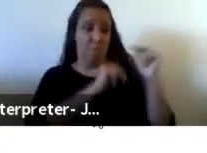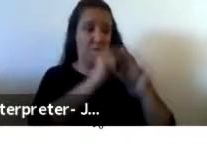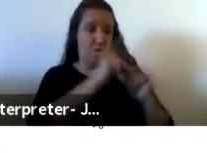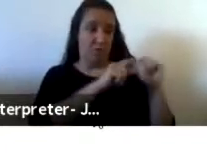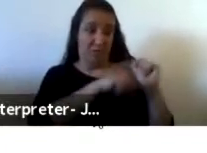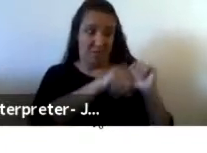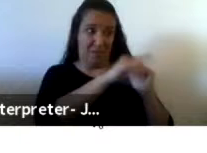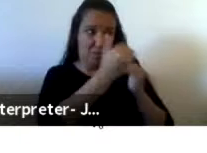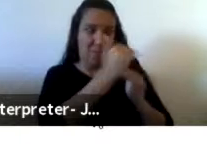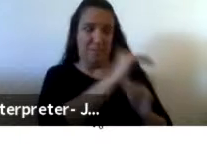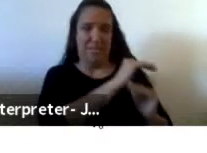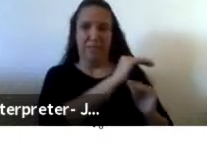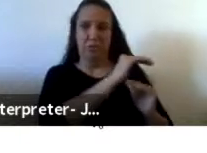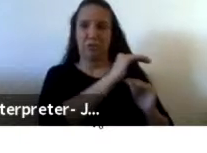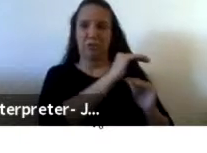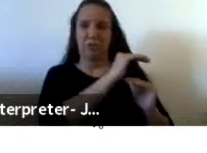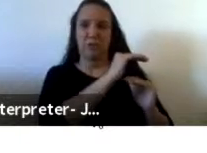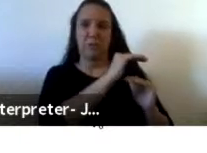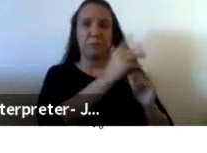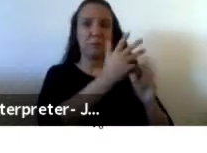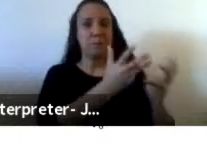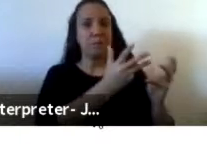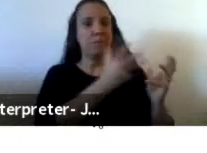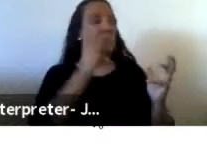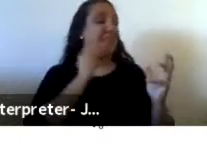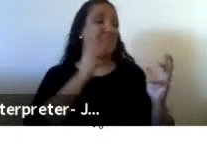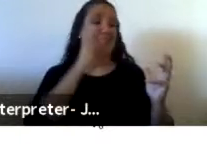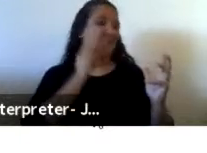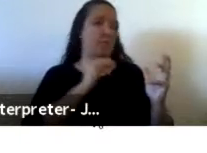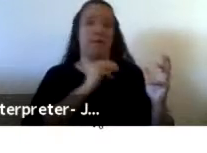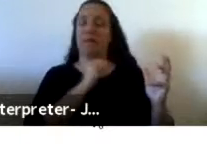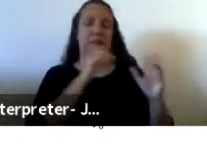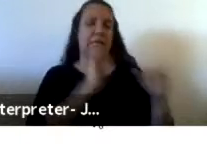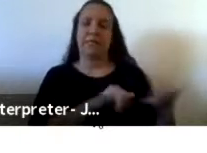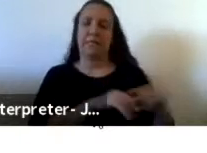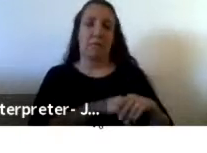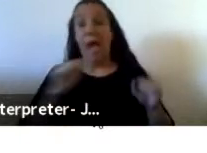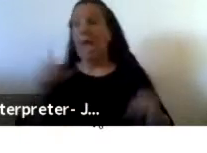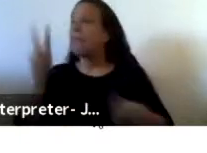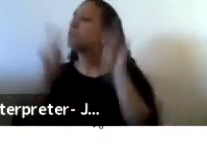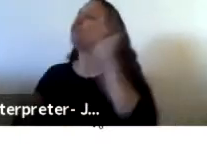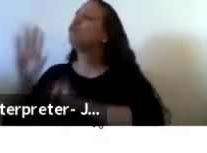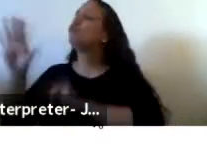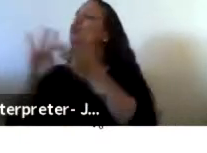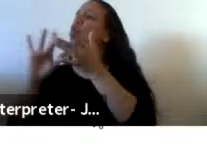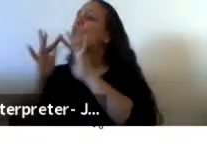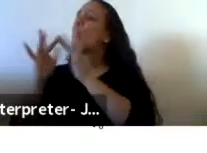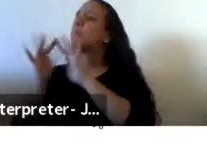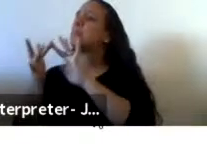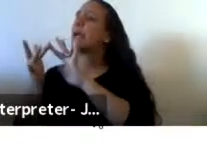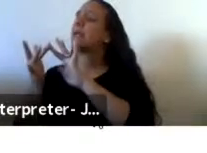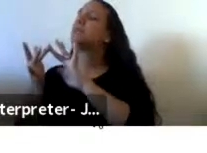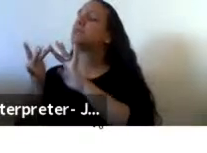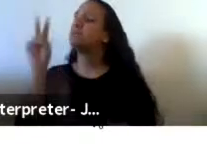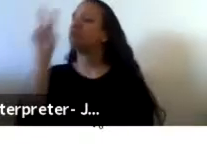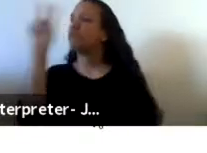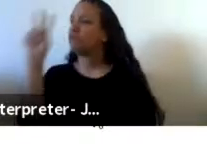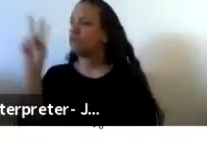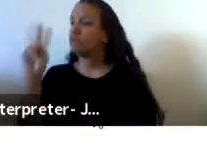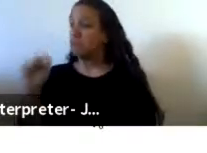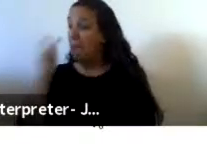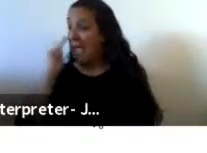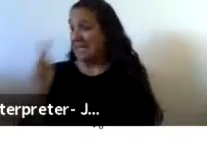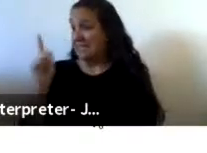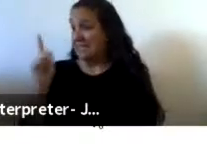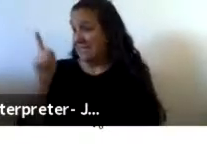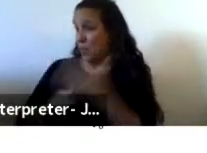limitations is that the experience is not the same. I can look at your website, and when I look at your website, I can see what it is that you do